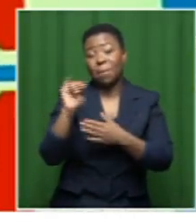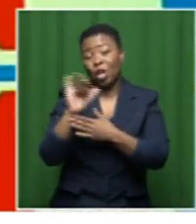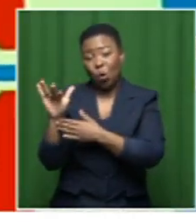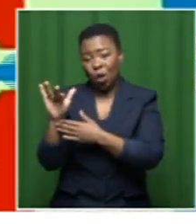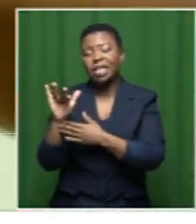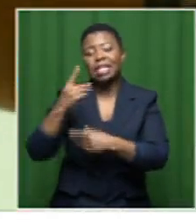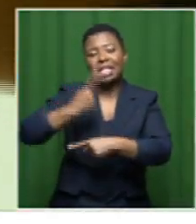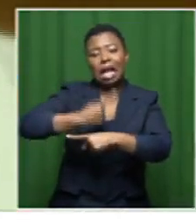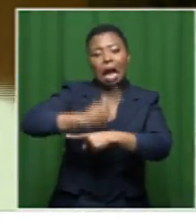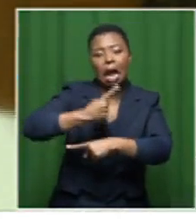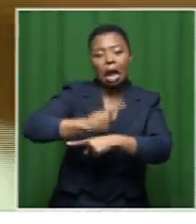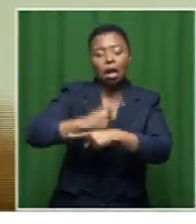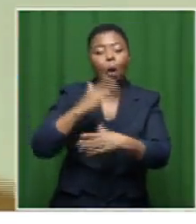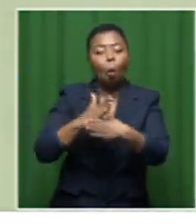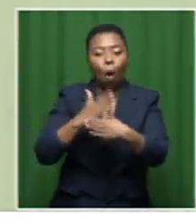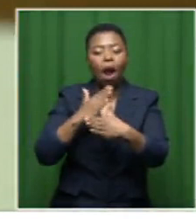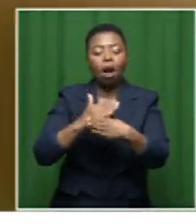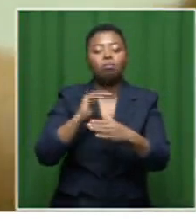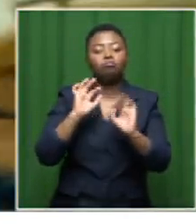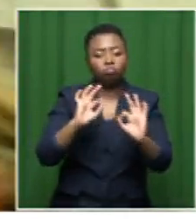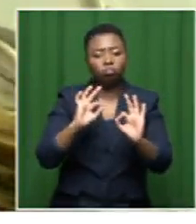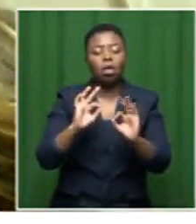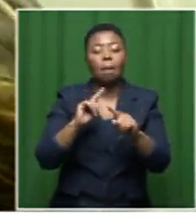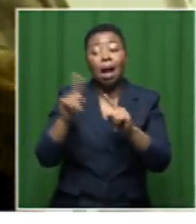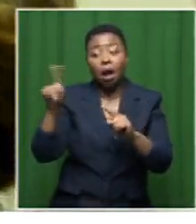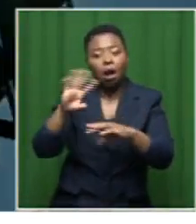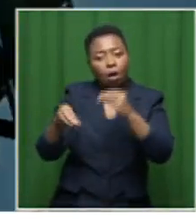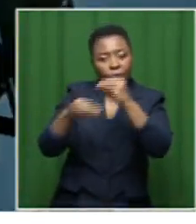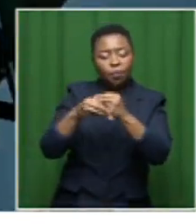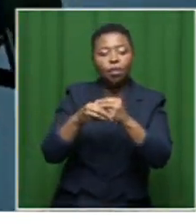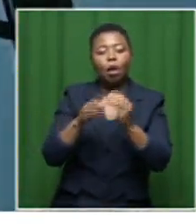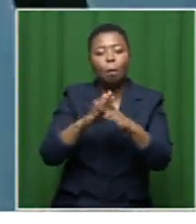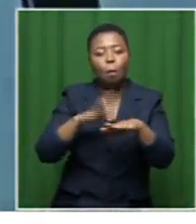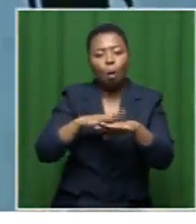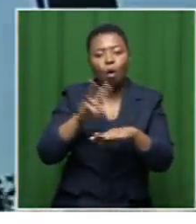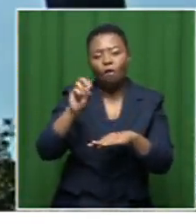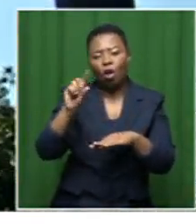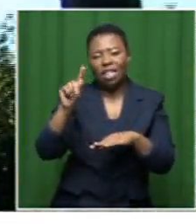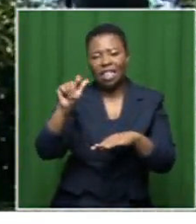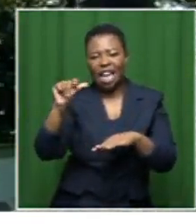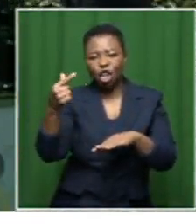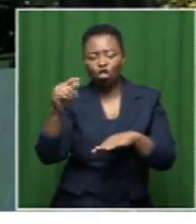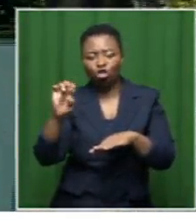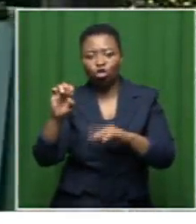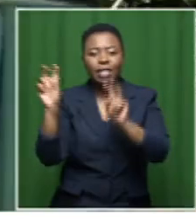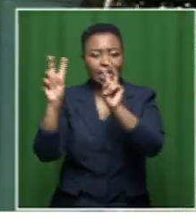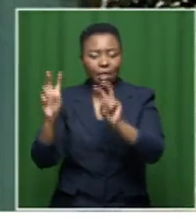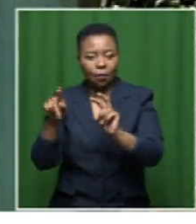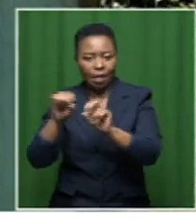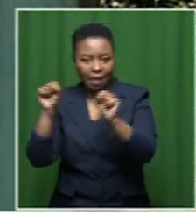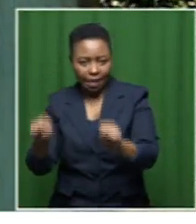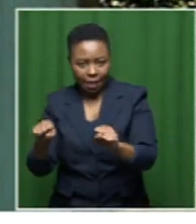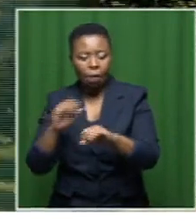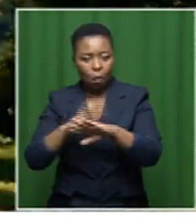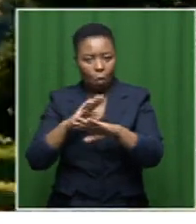daily operational needs. Farm managers want to add more voltage to the system with the likelihood of putting some of the stored power into